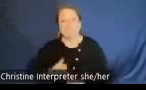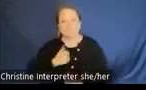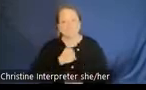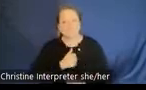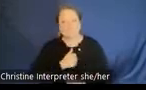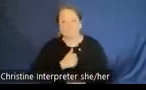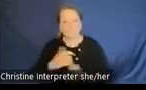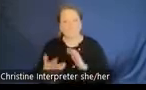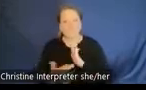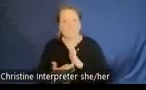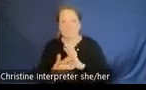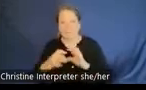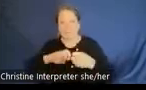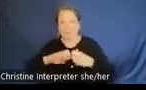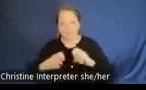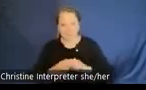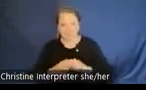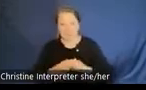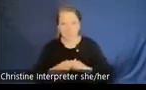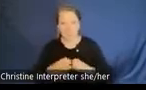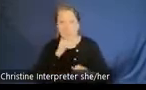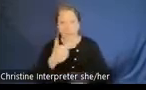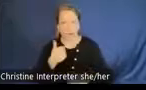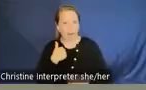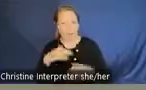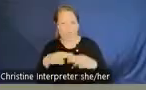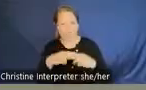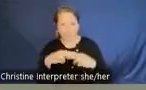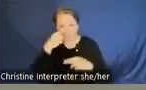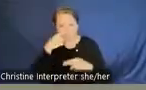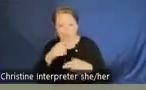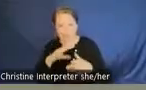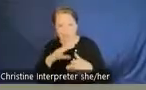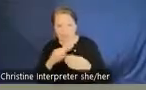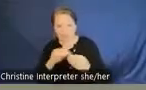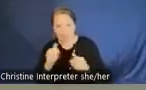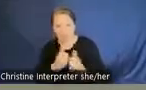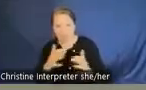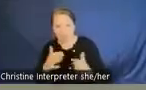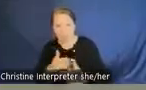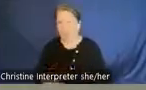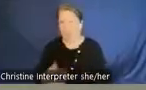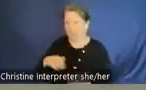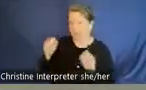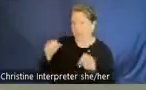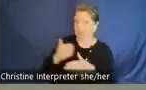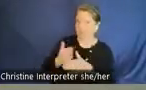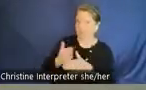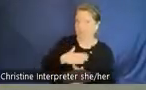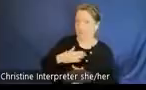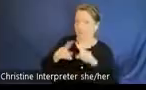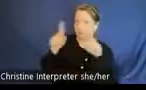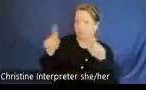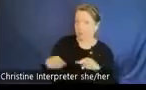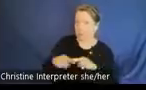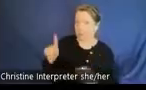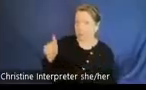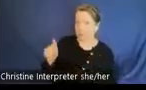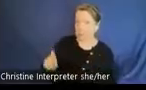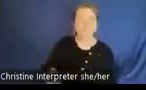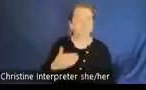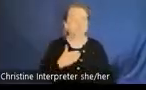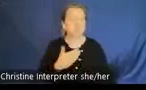technical difficulties today, could you go ahead without them? Is it possible for me to share them on my own screen? Sure, go